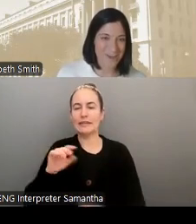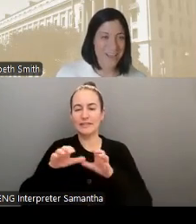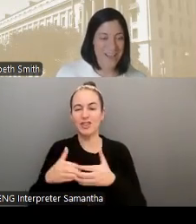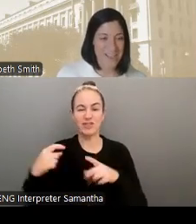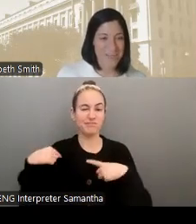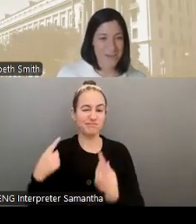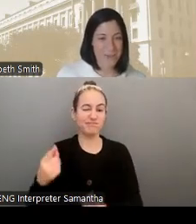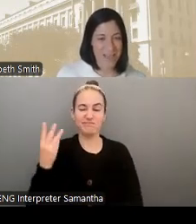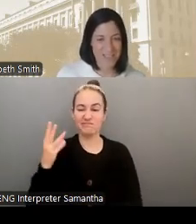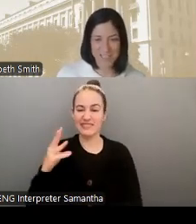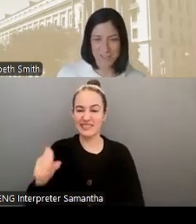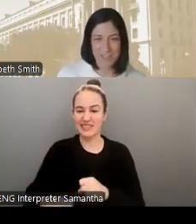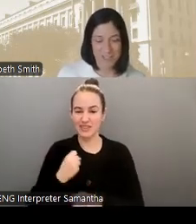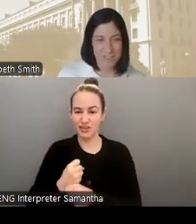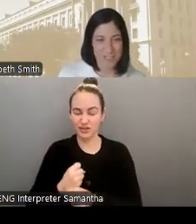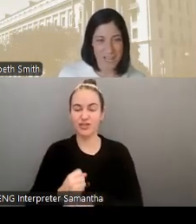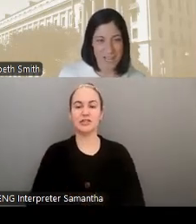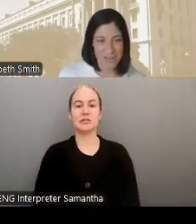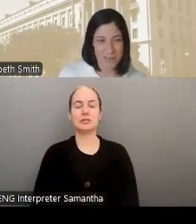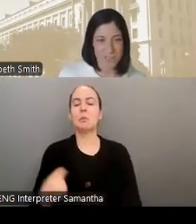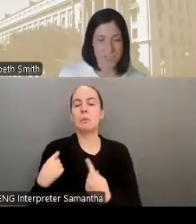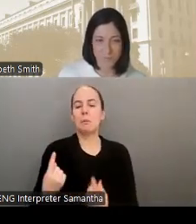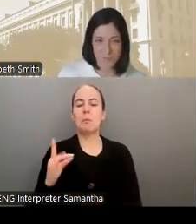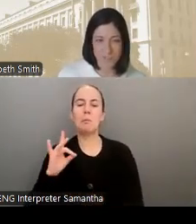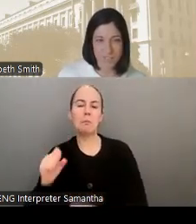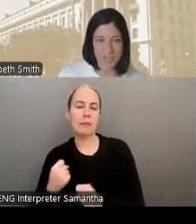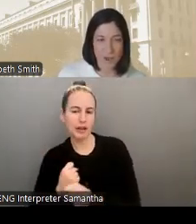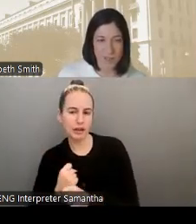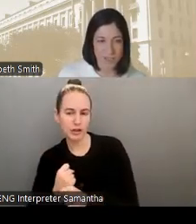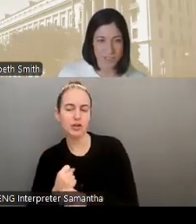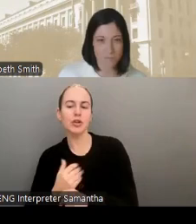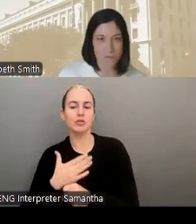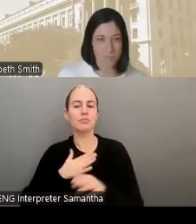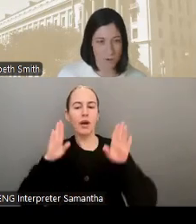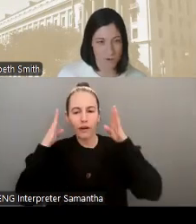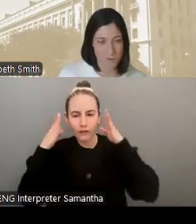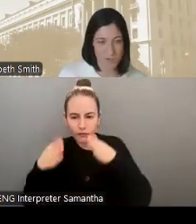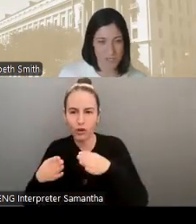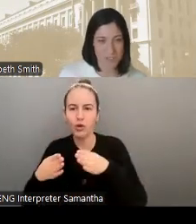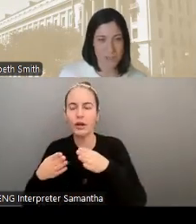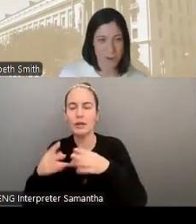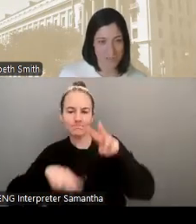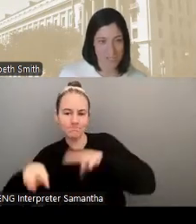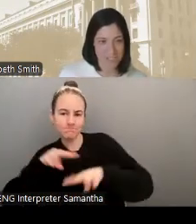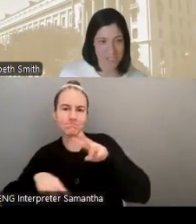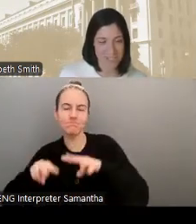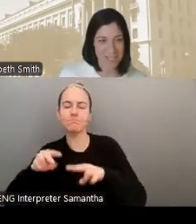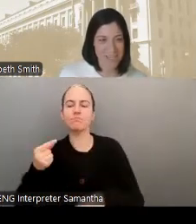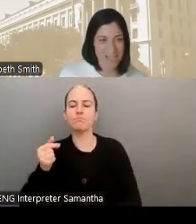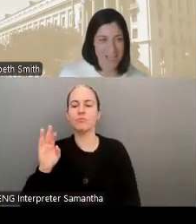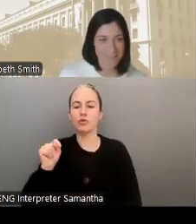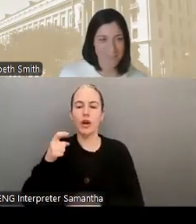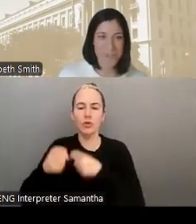now. In about the past 8 or 9 years, I have had a particular focus on audits of grant programs within the Department of